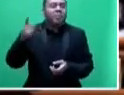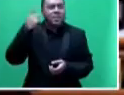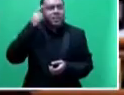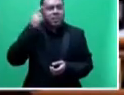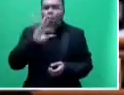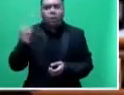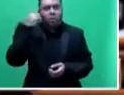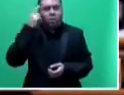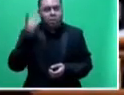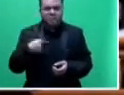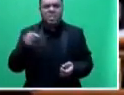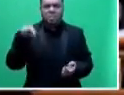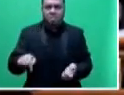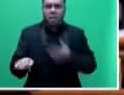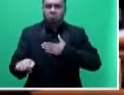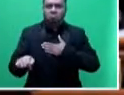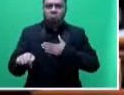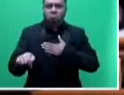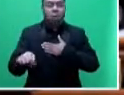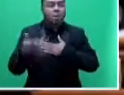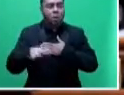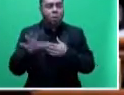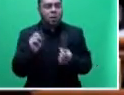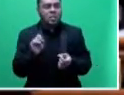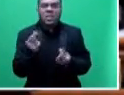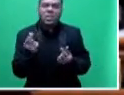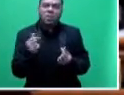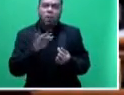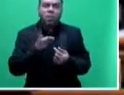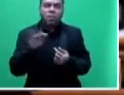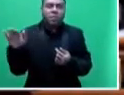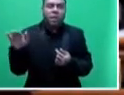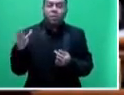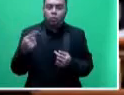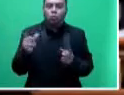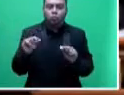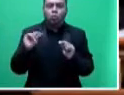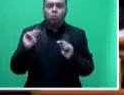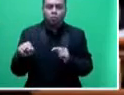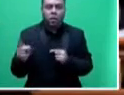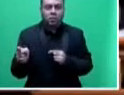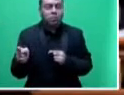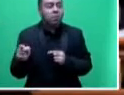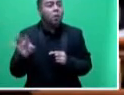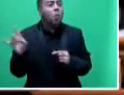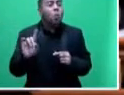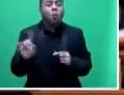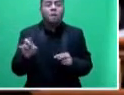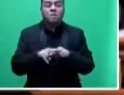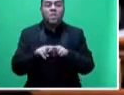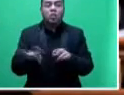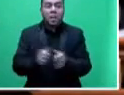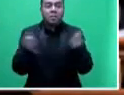actually work. This is mine. They want to criticize. It is easy for them to only do that. What makes it easier is that the Fiji